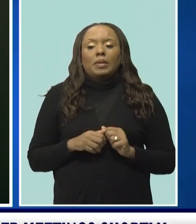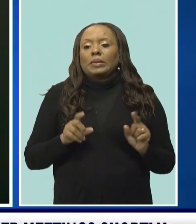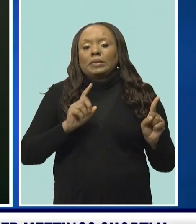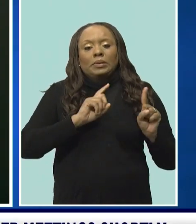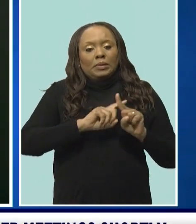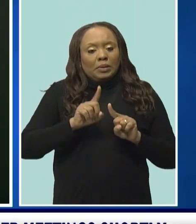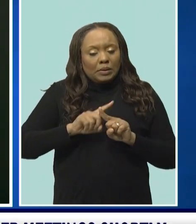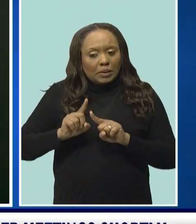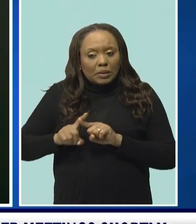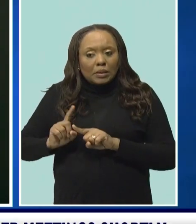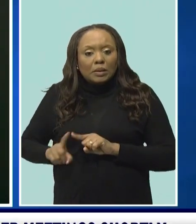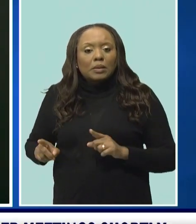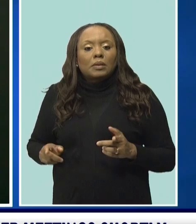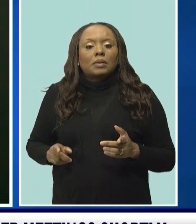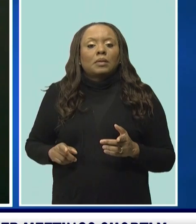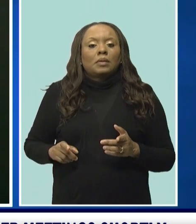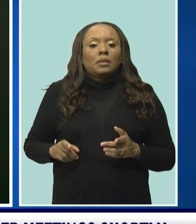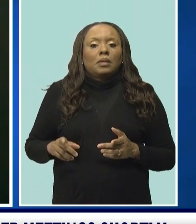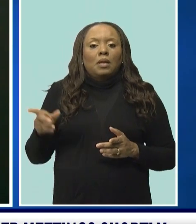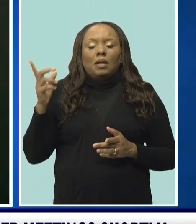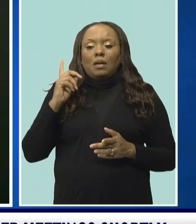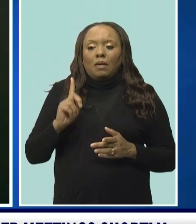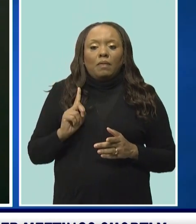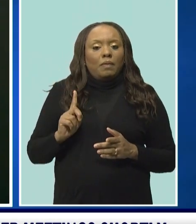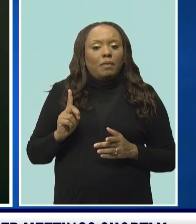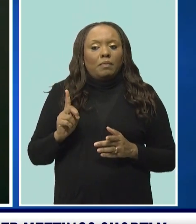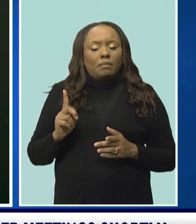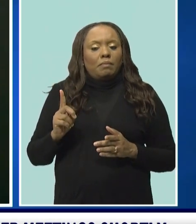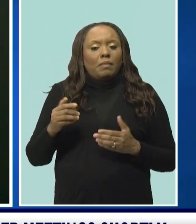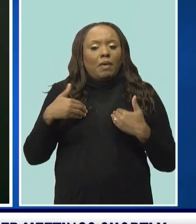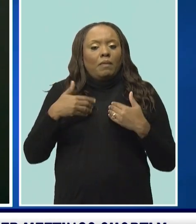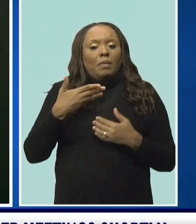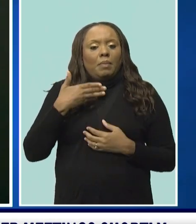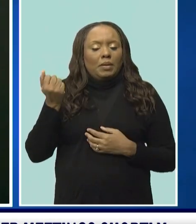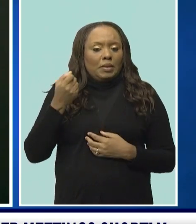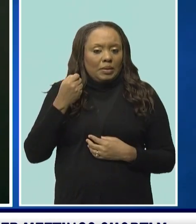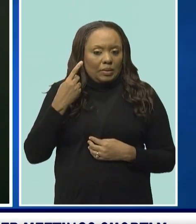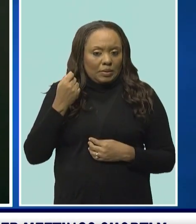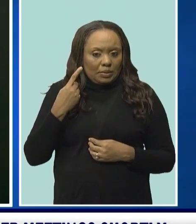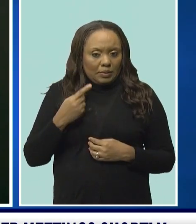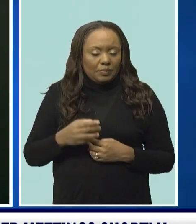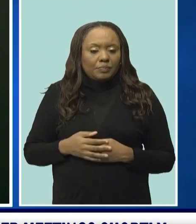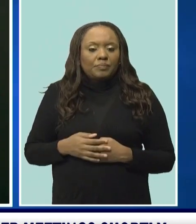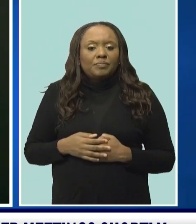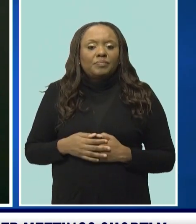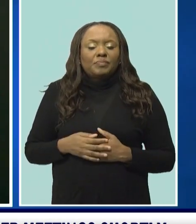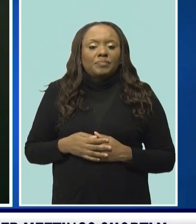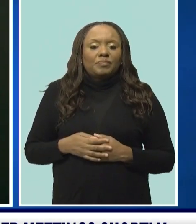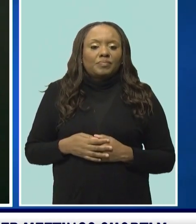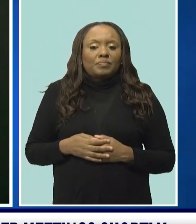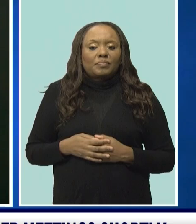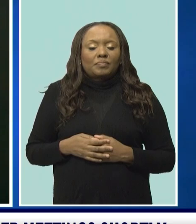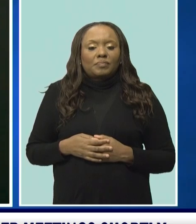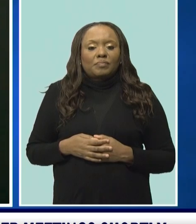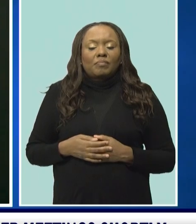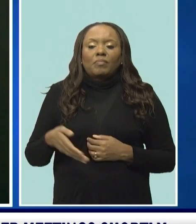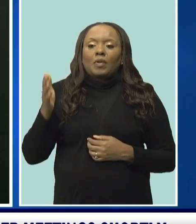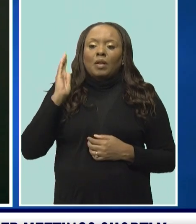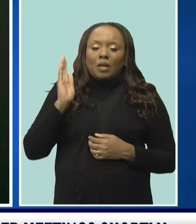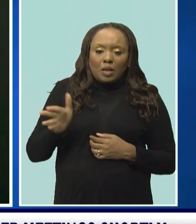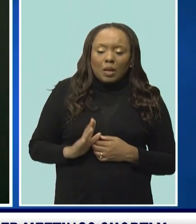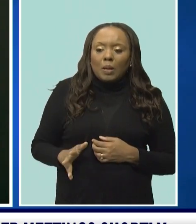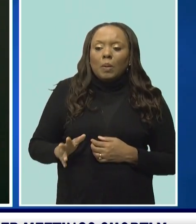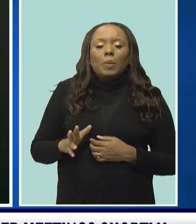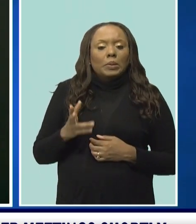with to thrash them out and get a better understanding. So we will pick up on a lot of information as we